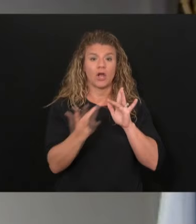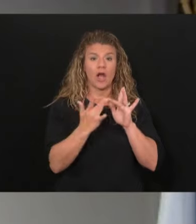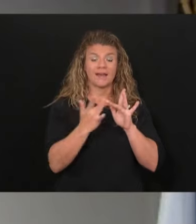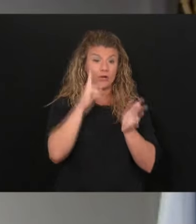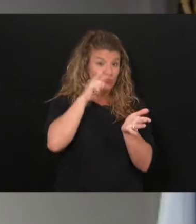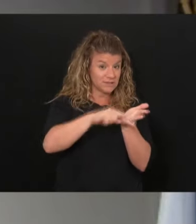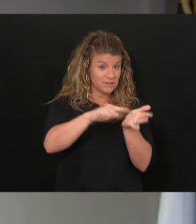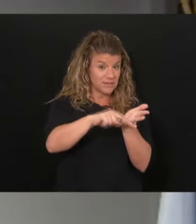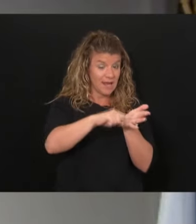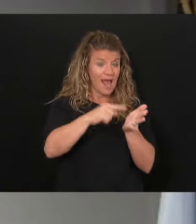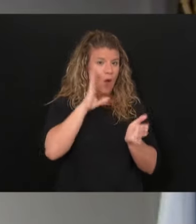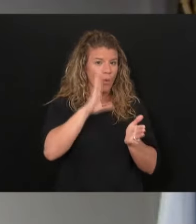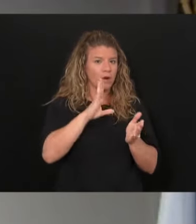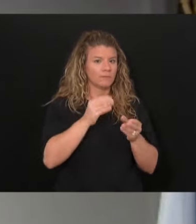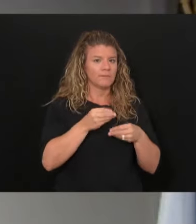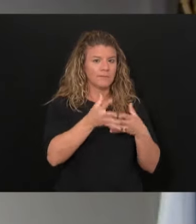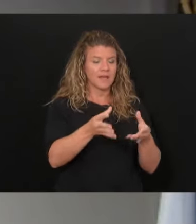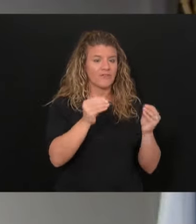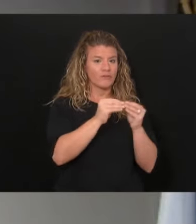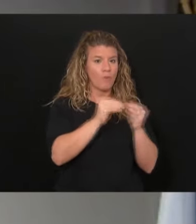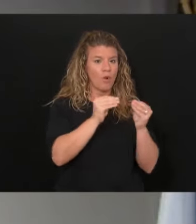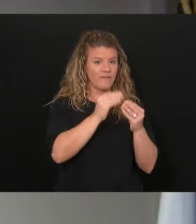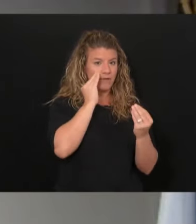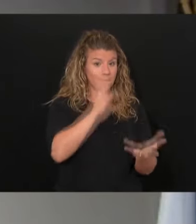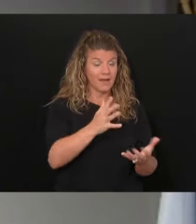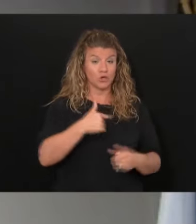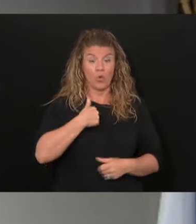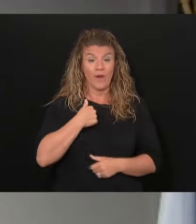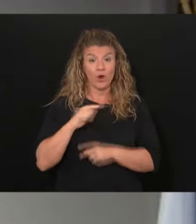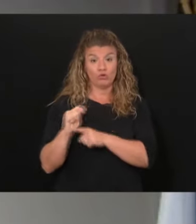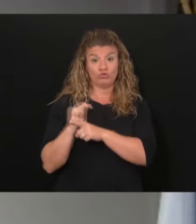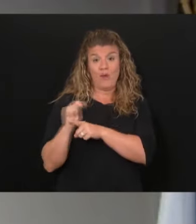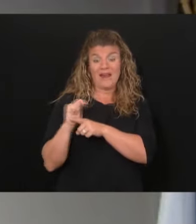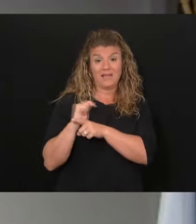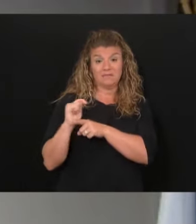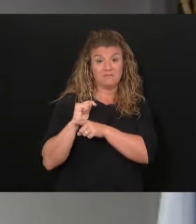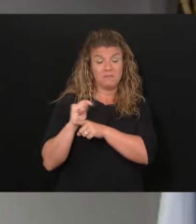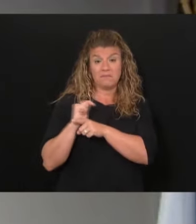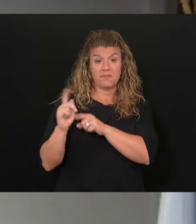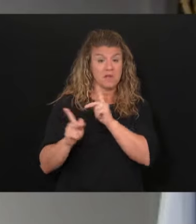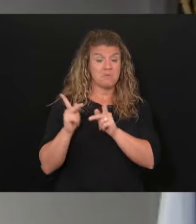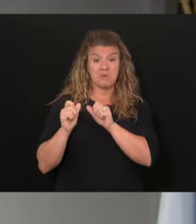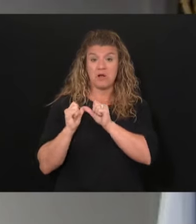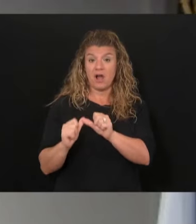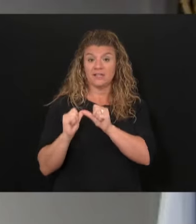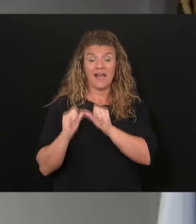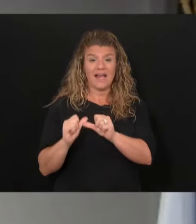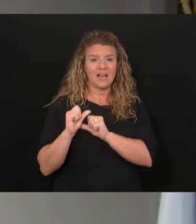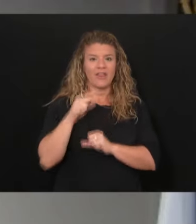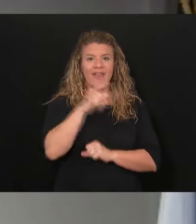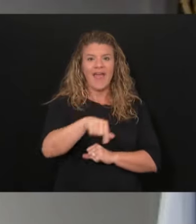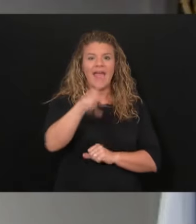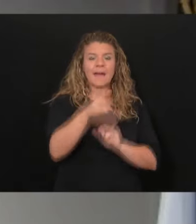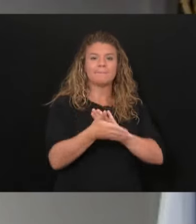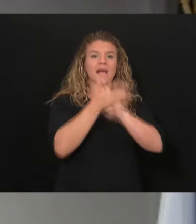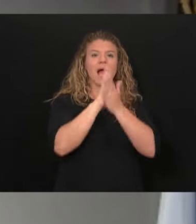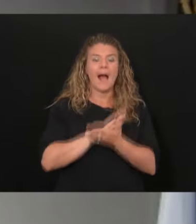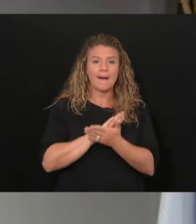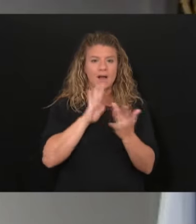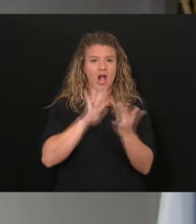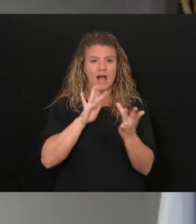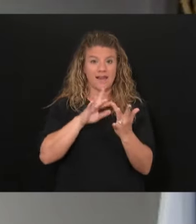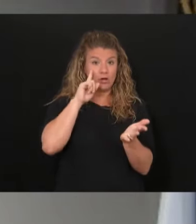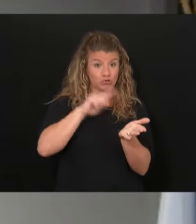yesterday. We are training people constantly in terms of being contact tracers. The range